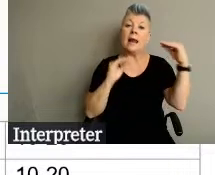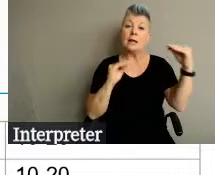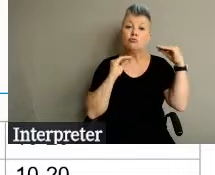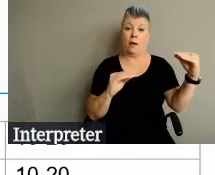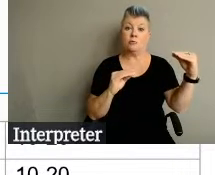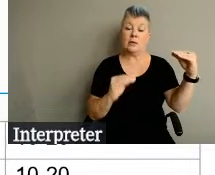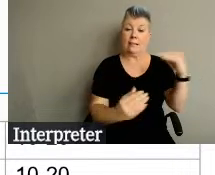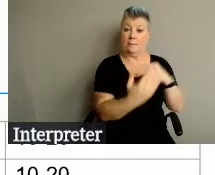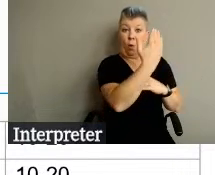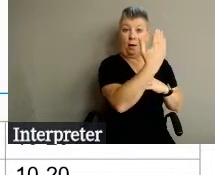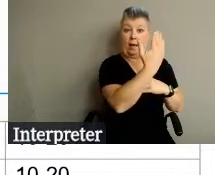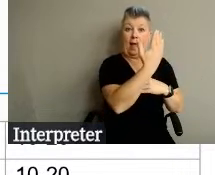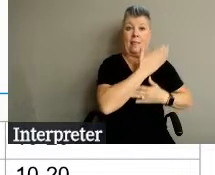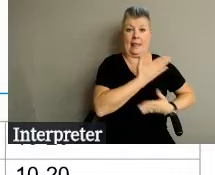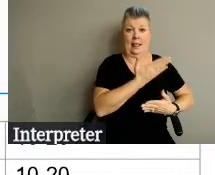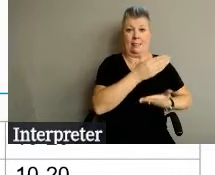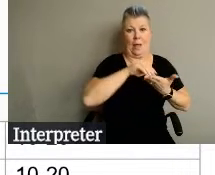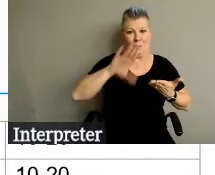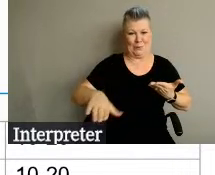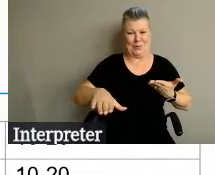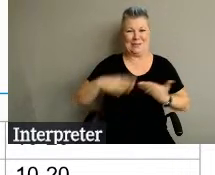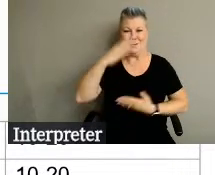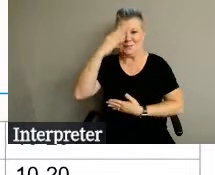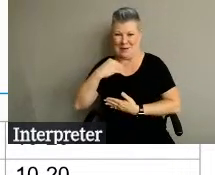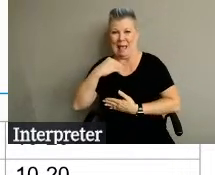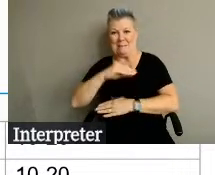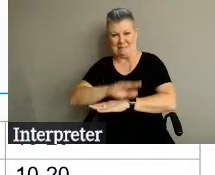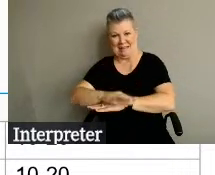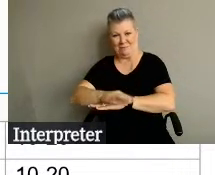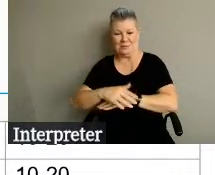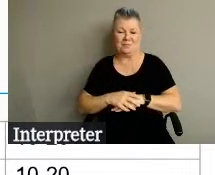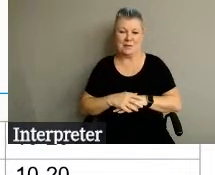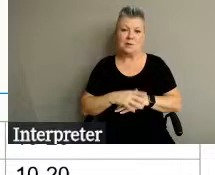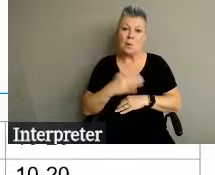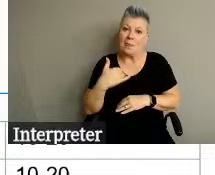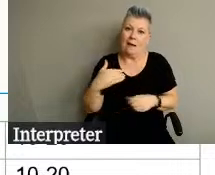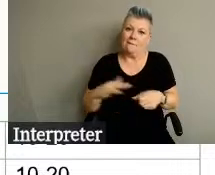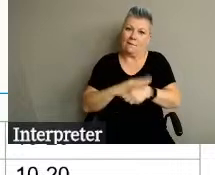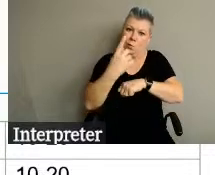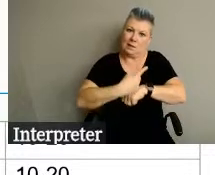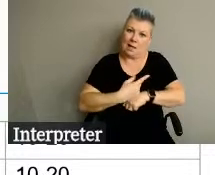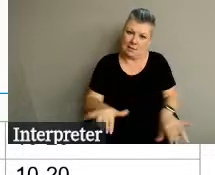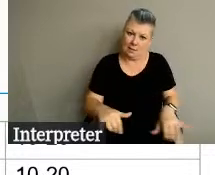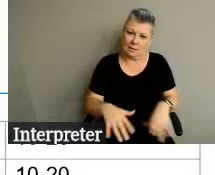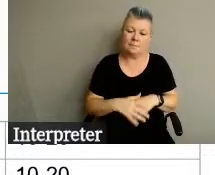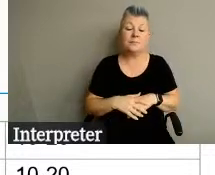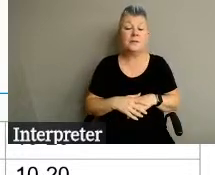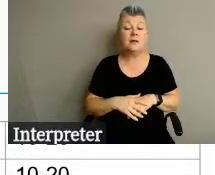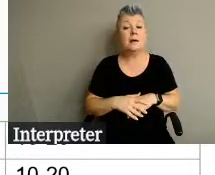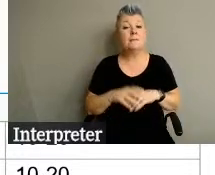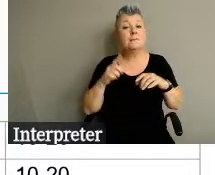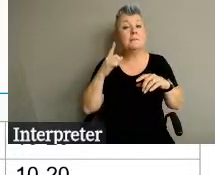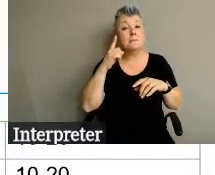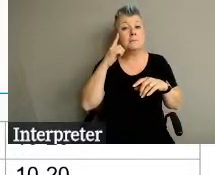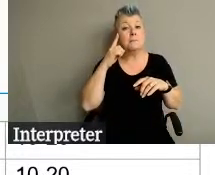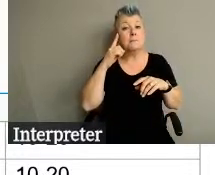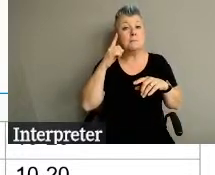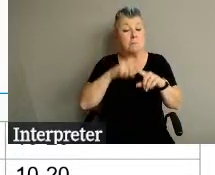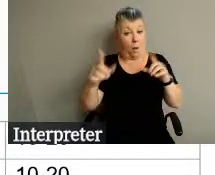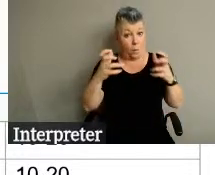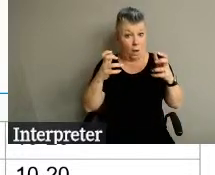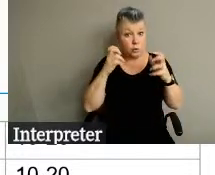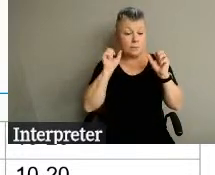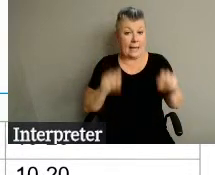in the morning and then allow the students to nap so that they're able to get that full day. In order to reach more students, we have a